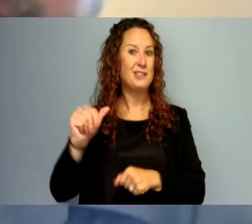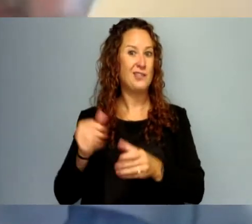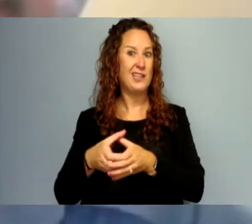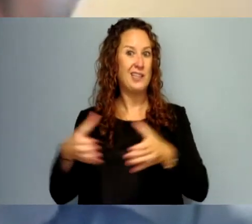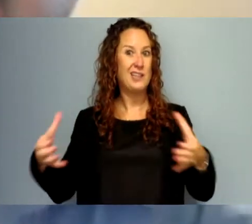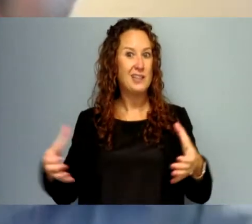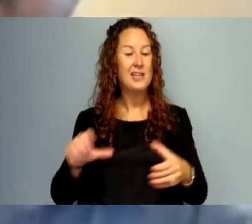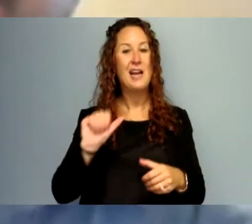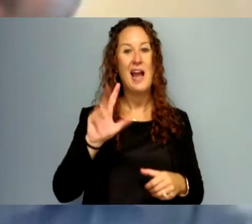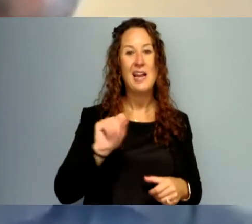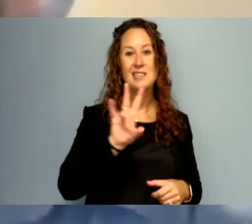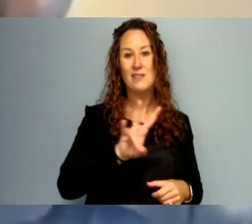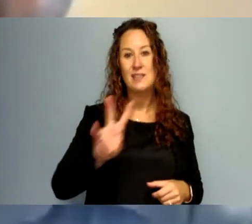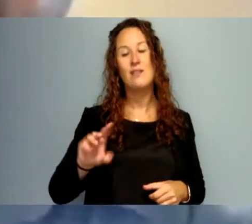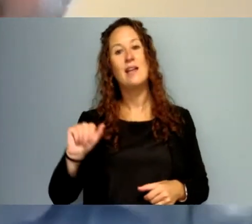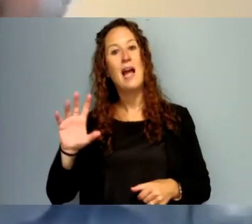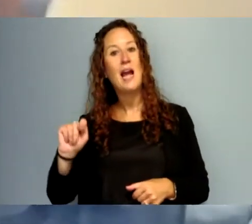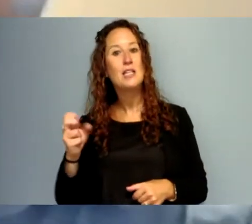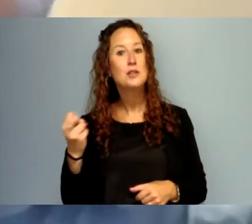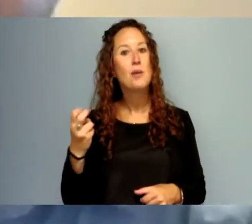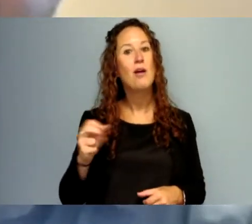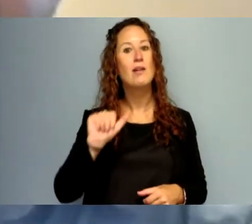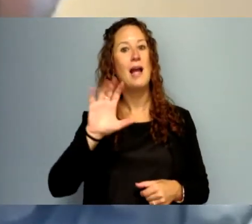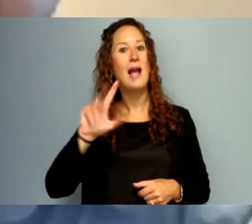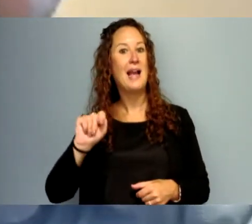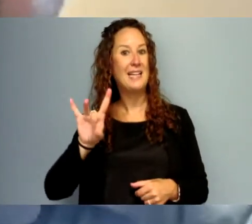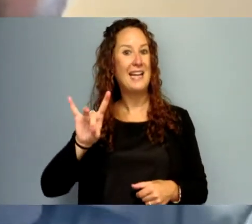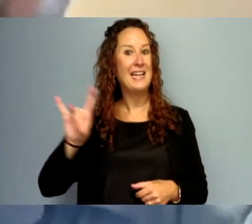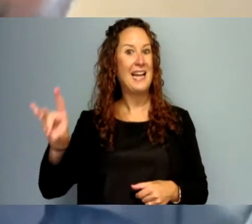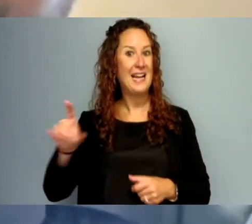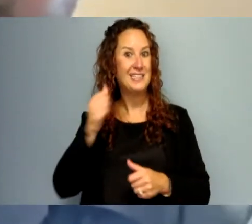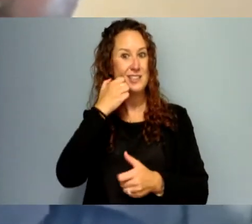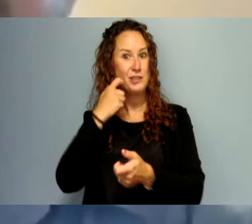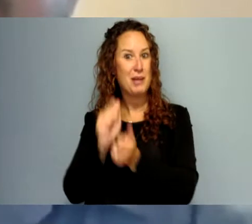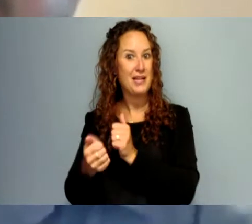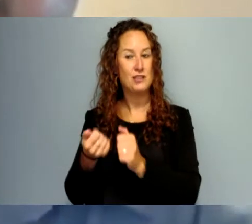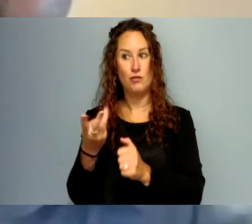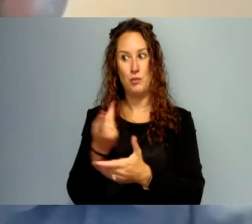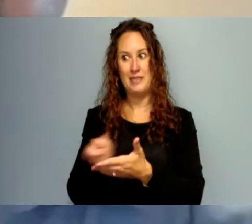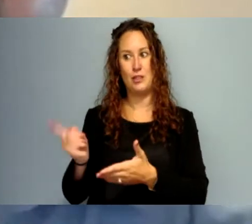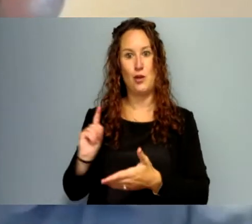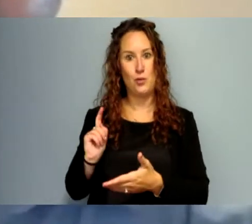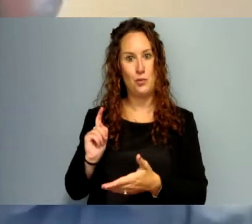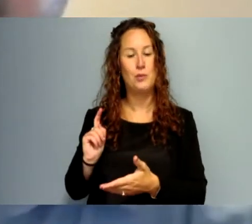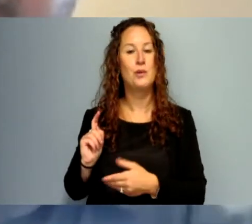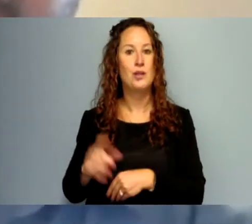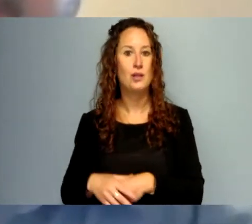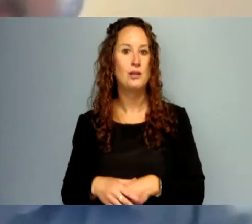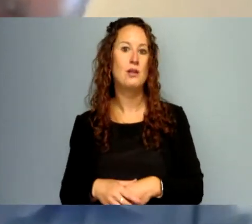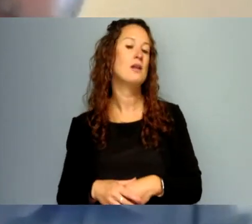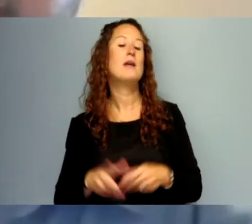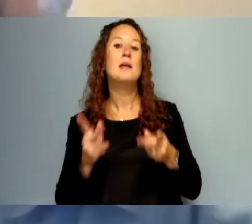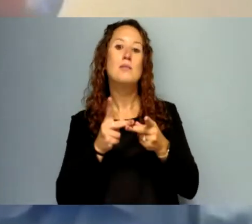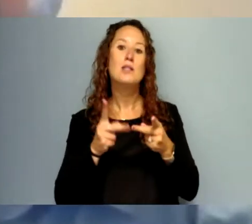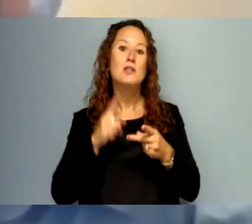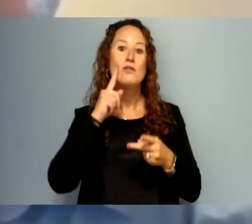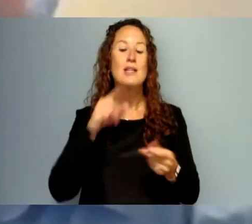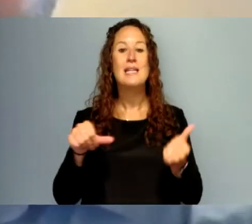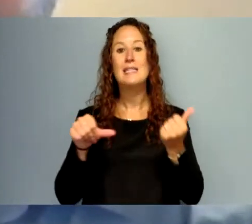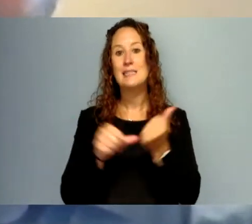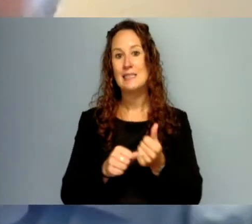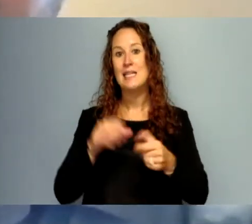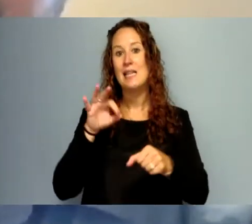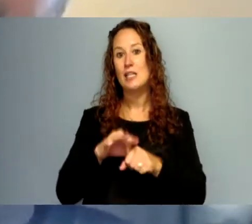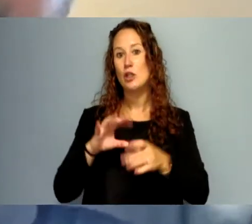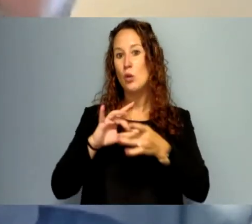77, Act 12. We just had Act 88 pass a few weeks ago. The position of the assistant election coordinator